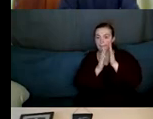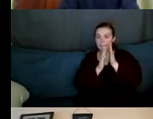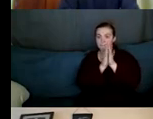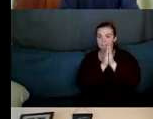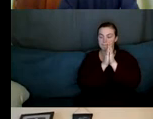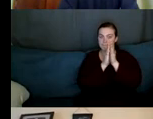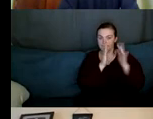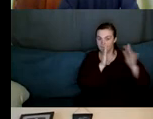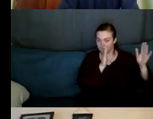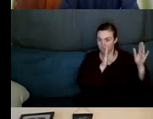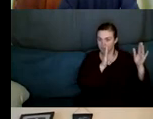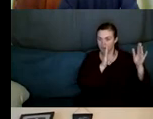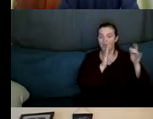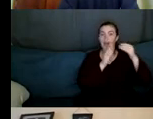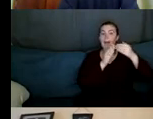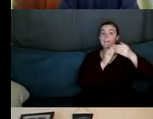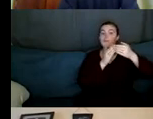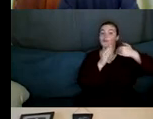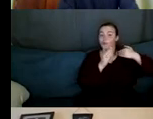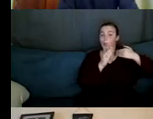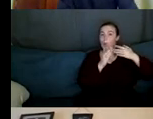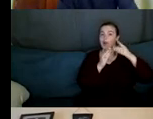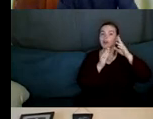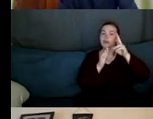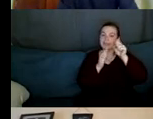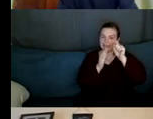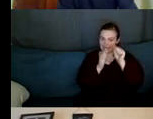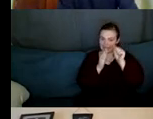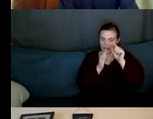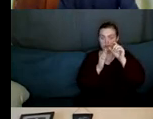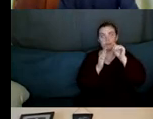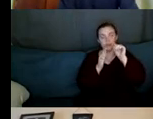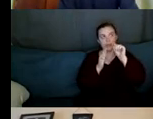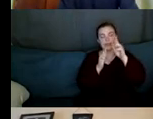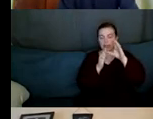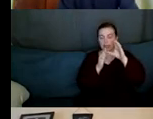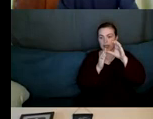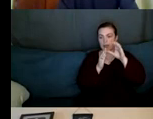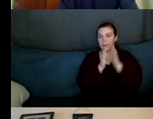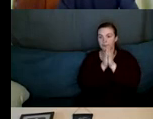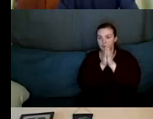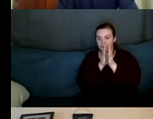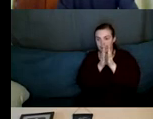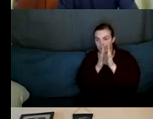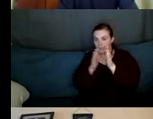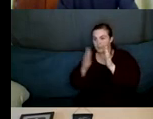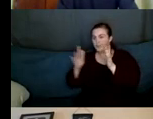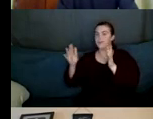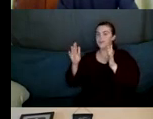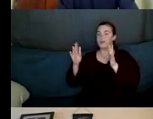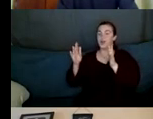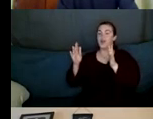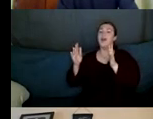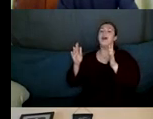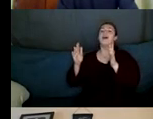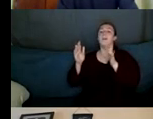or earlier than UTC. And as we go to the left, backwards to the right, we